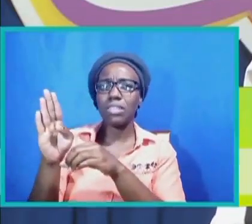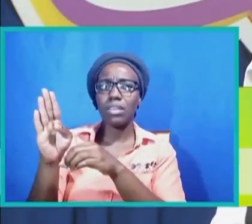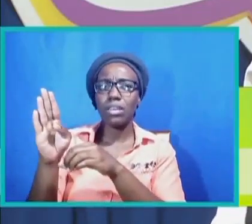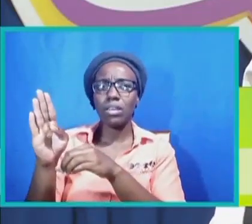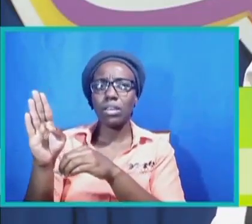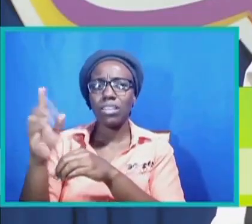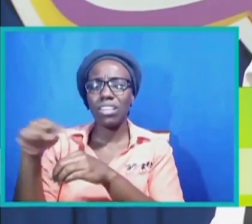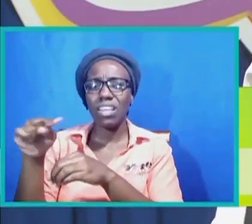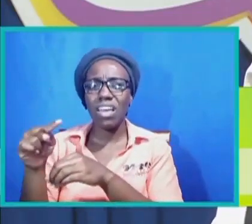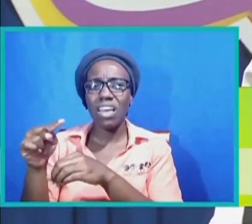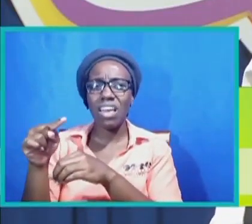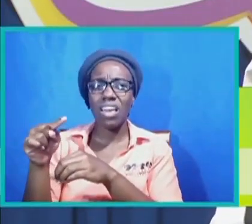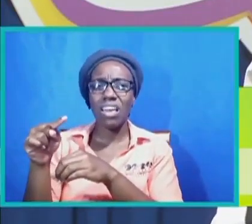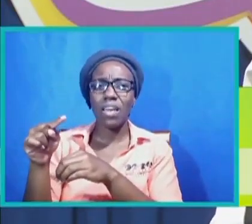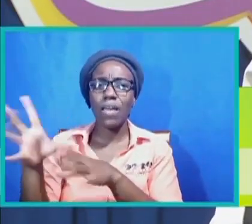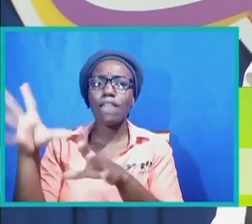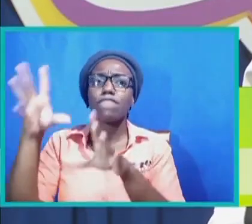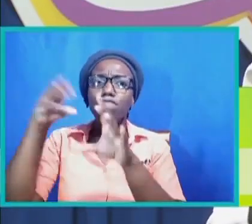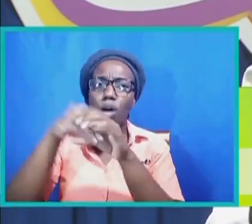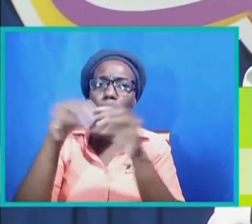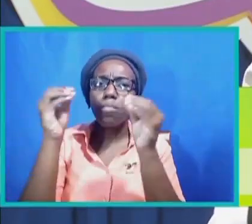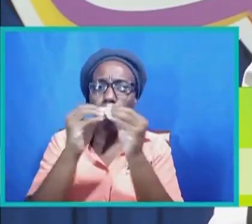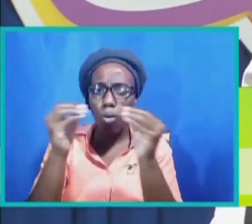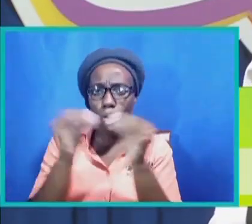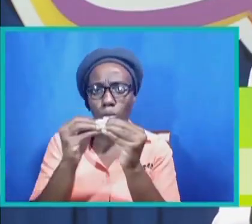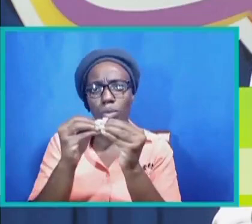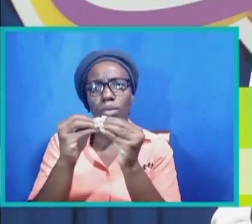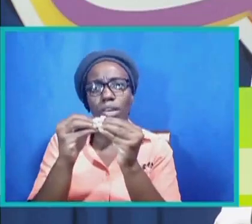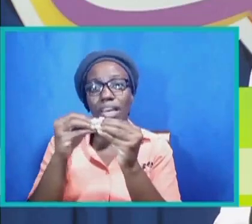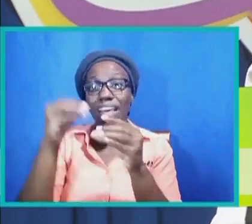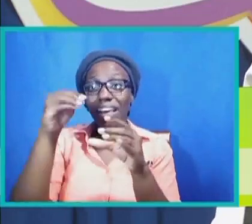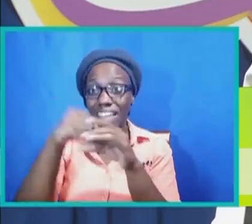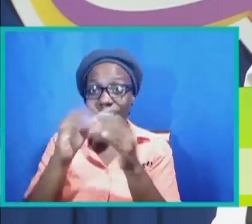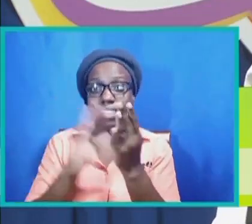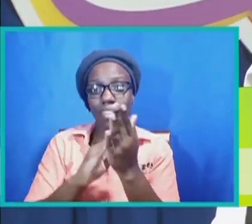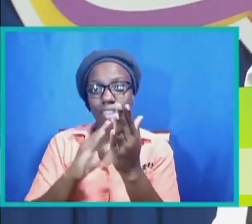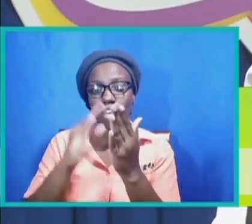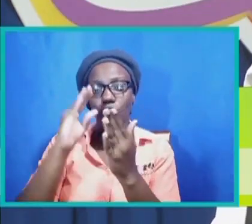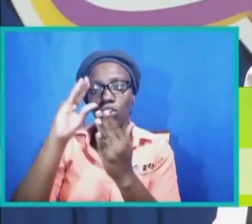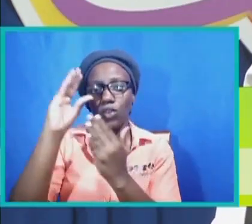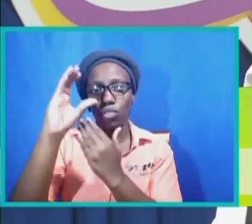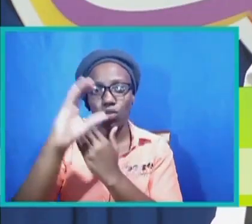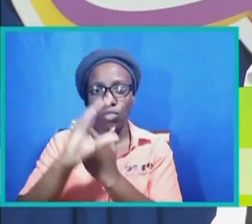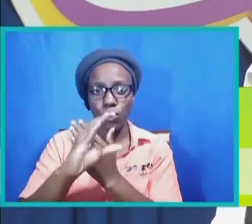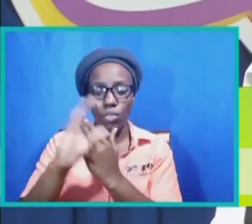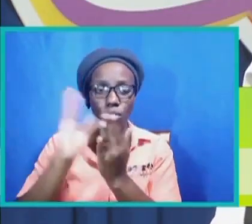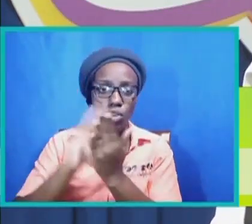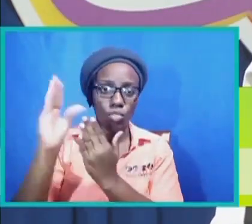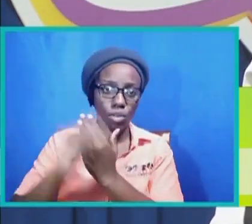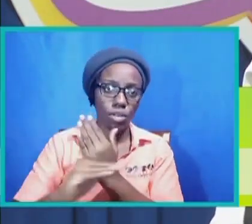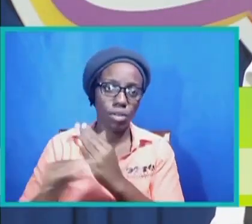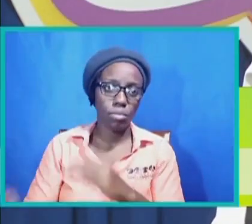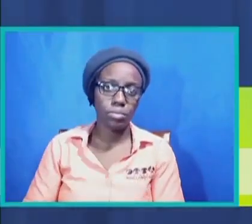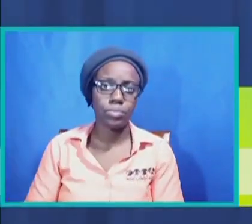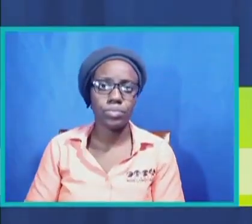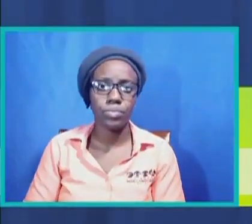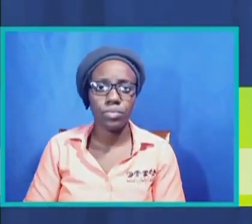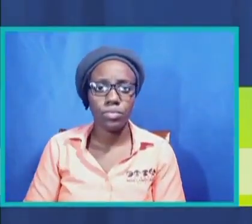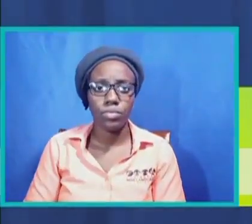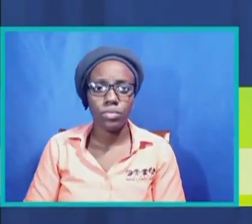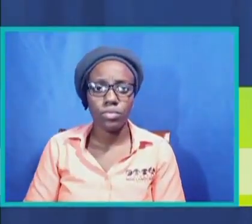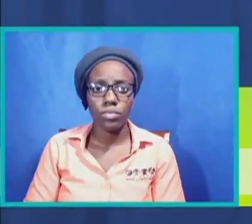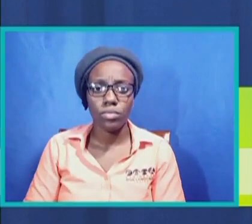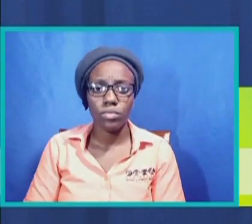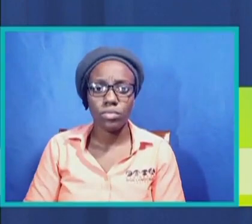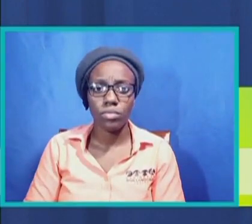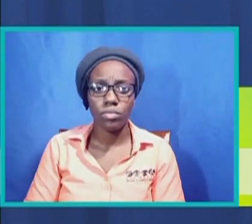so that it has the right output for the workforce at an earlier point in the process. And we're reminding you that you can continue to